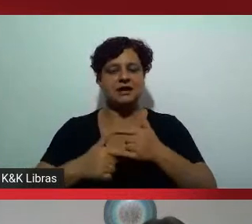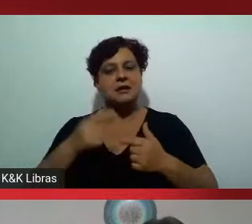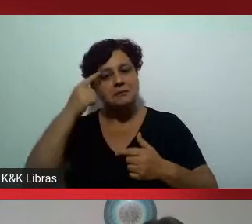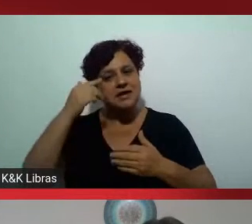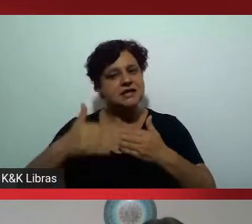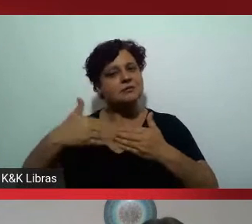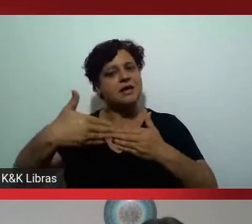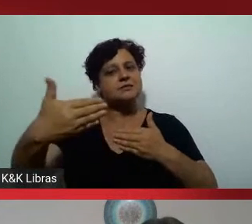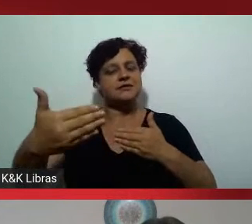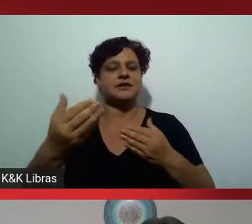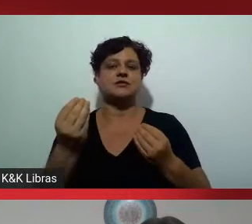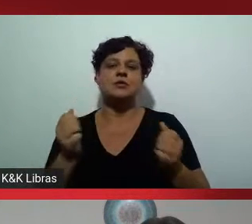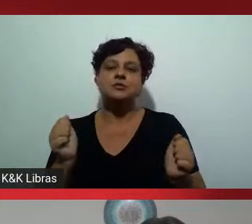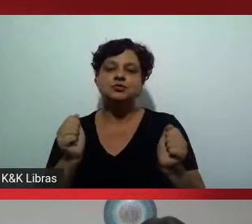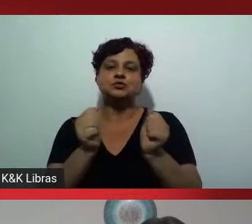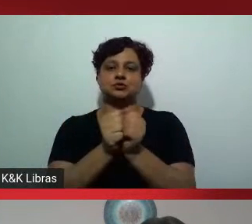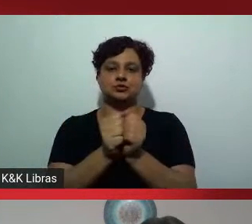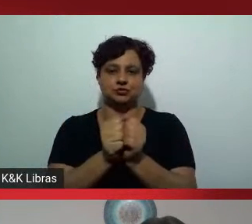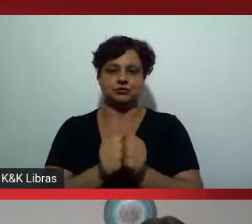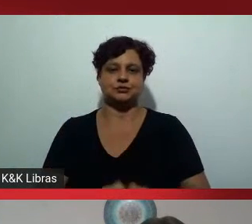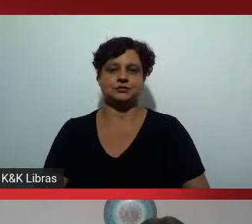obrigada. Professora Cássio?